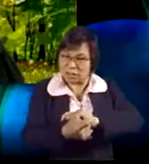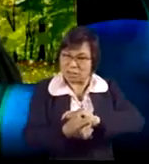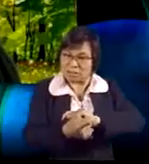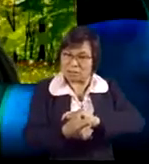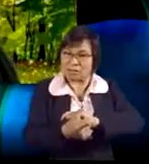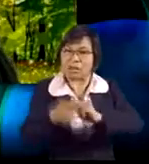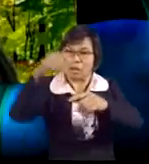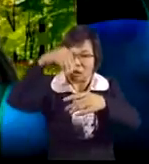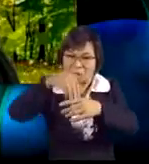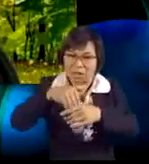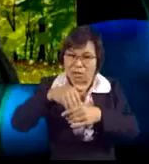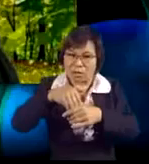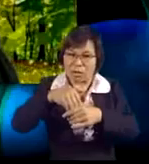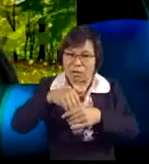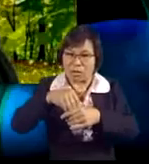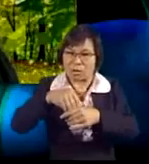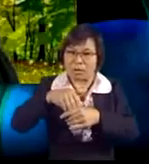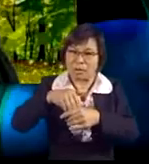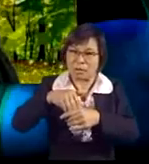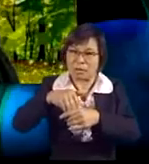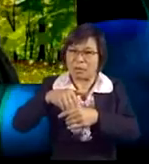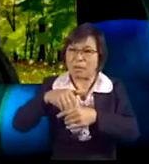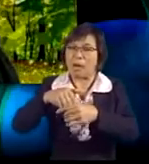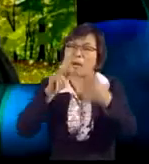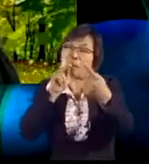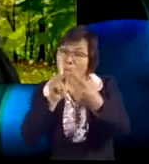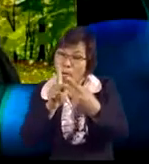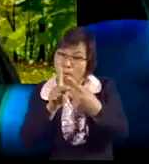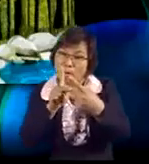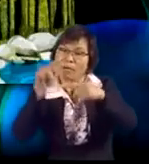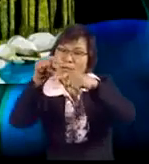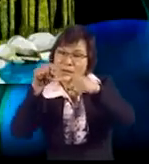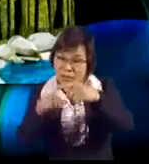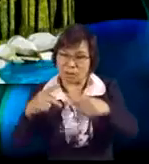fraction. We must change the improper fraction into a